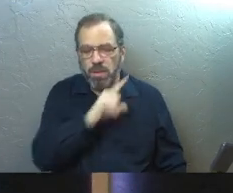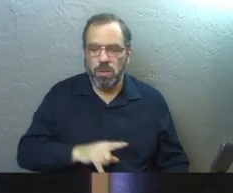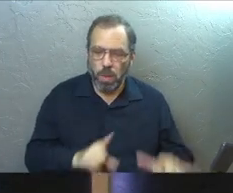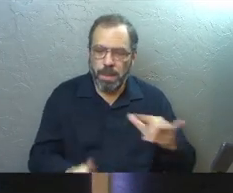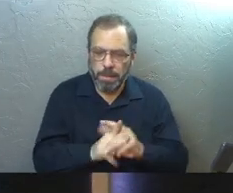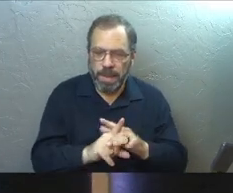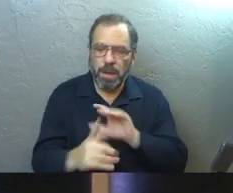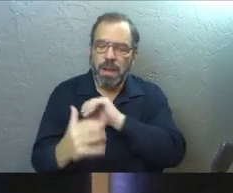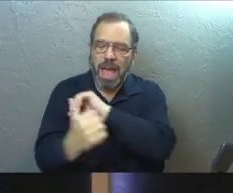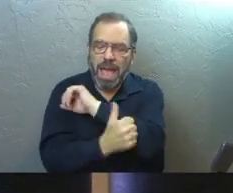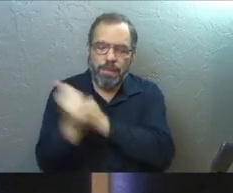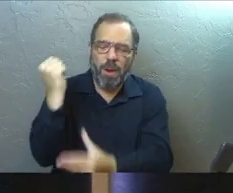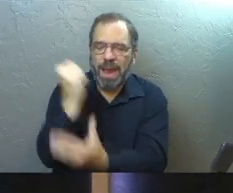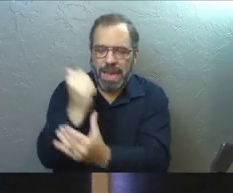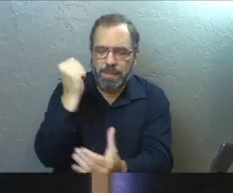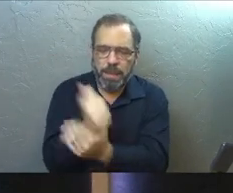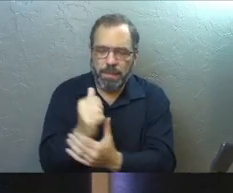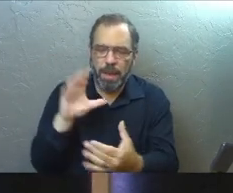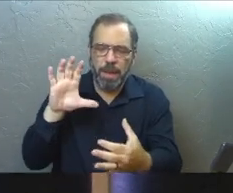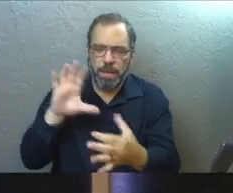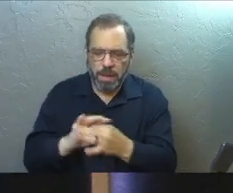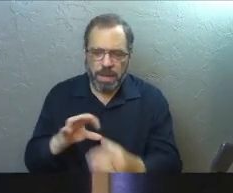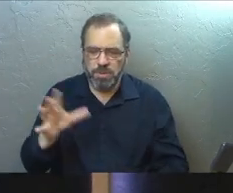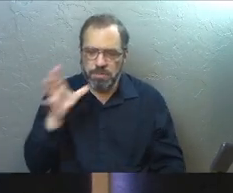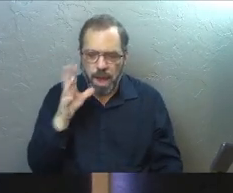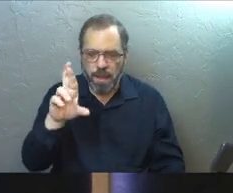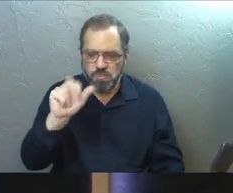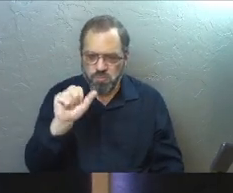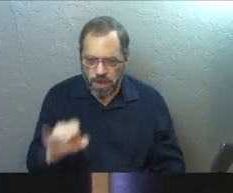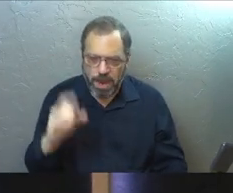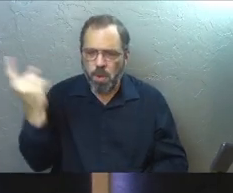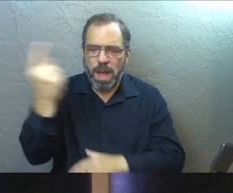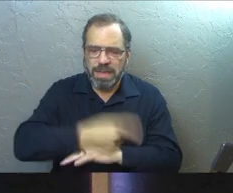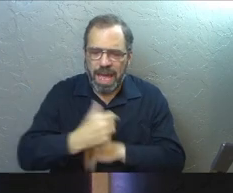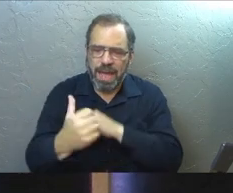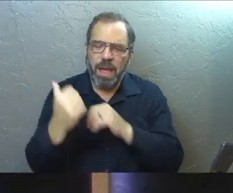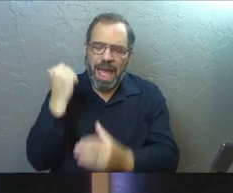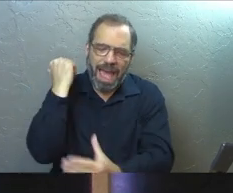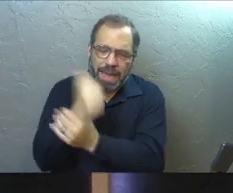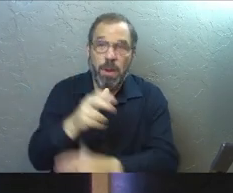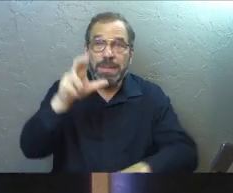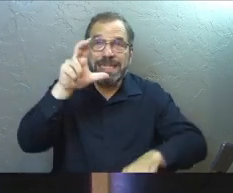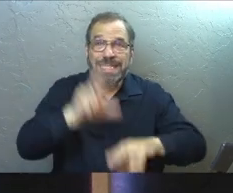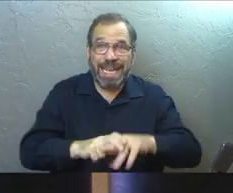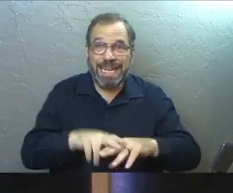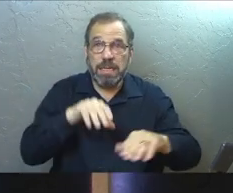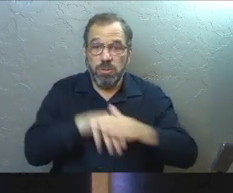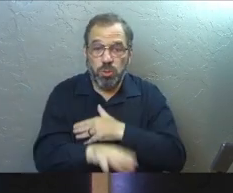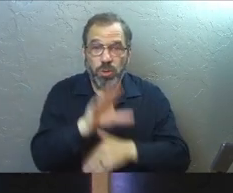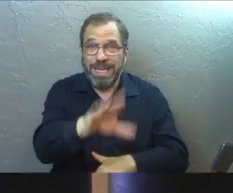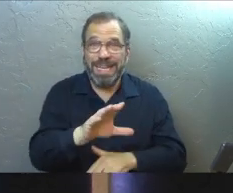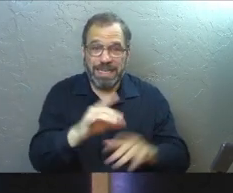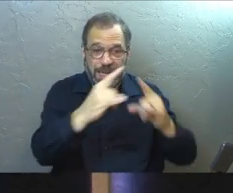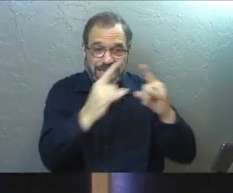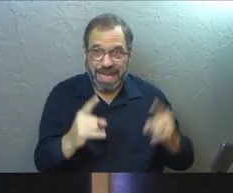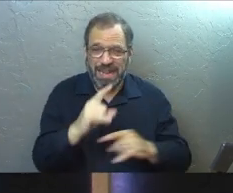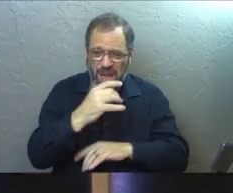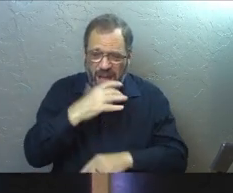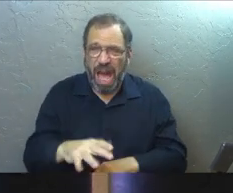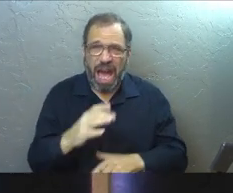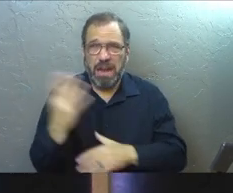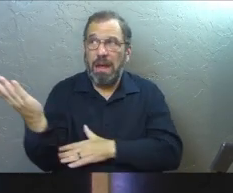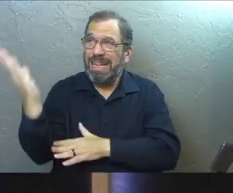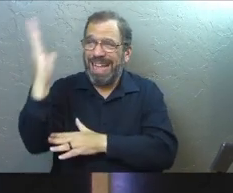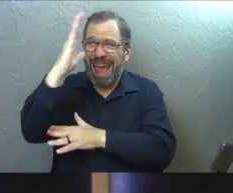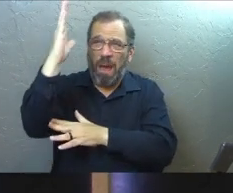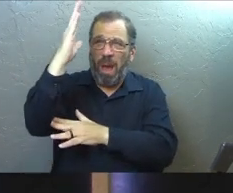to Abraham near the oak grove belonging to Mamre. One day, Abraham was sitting at the entrance to his tent during the hottest